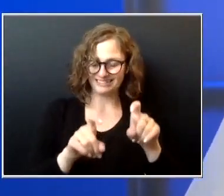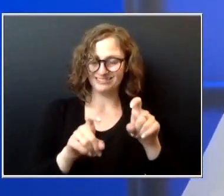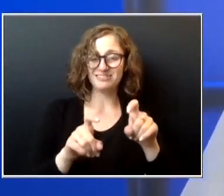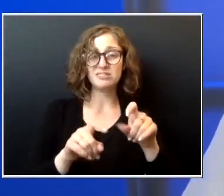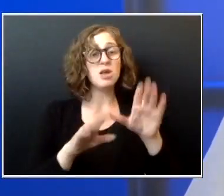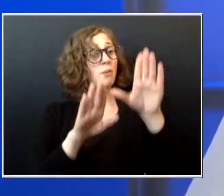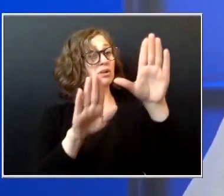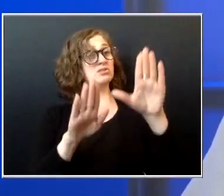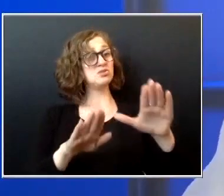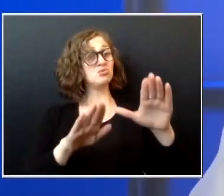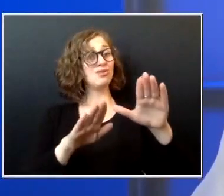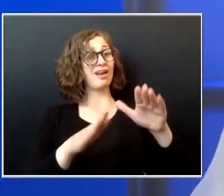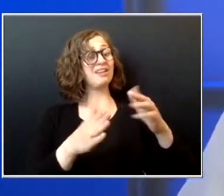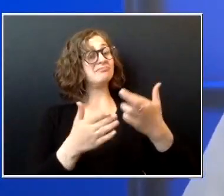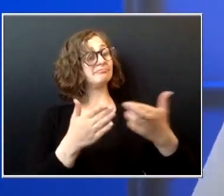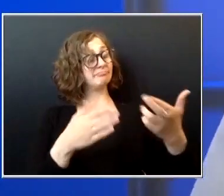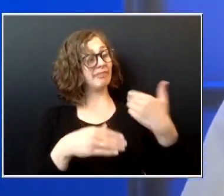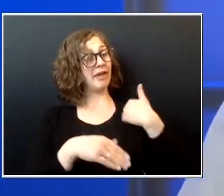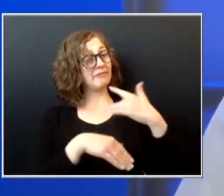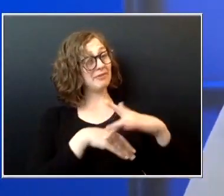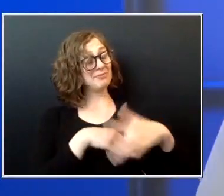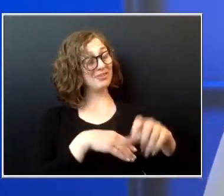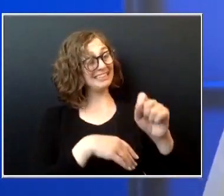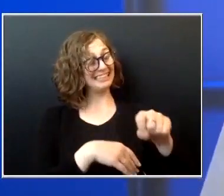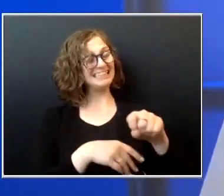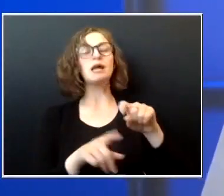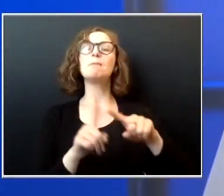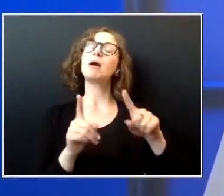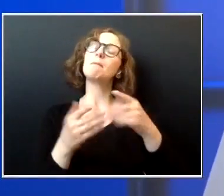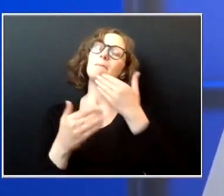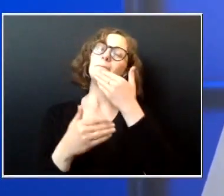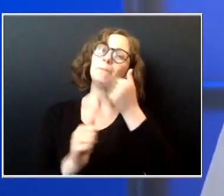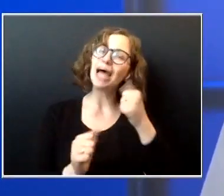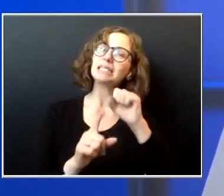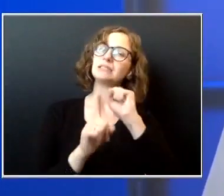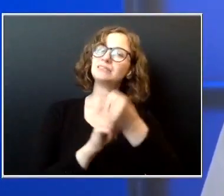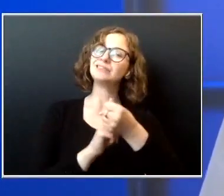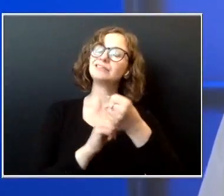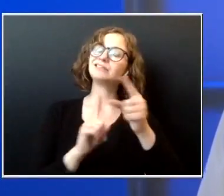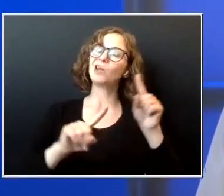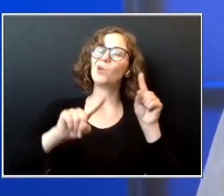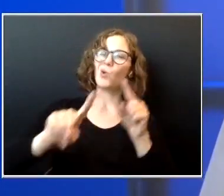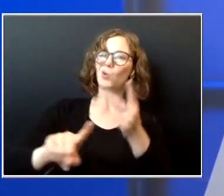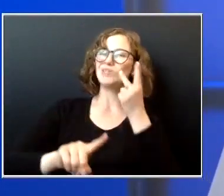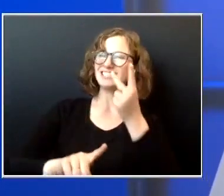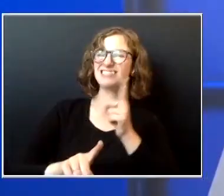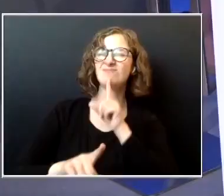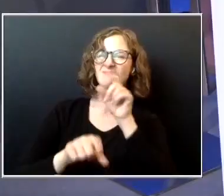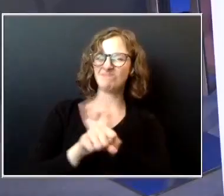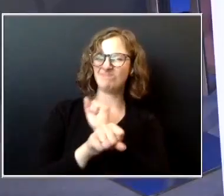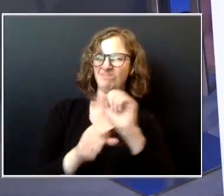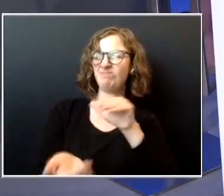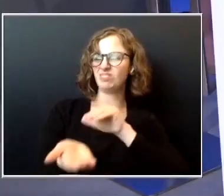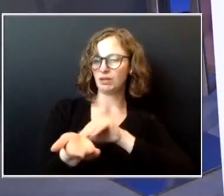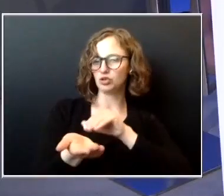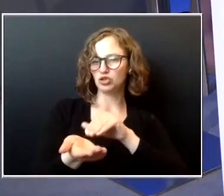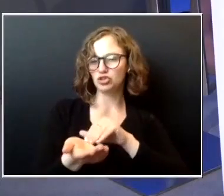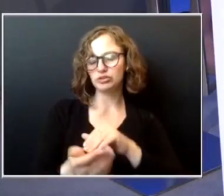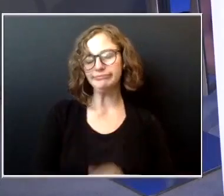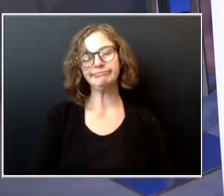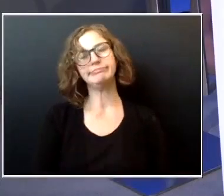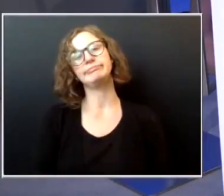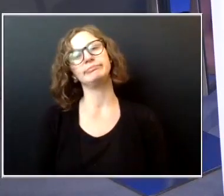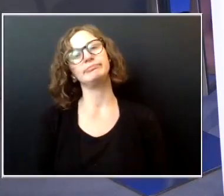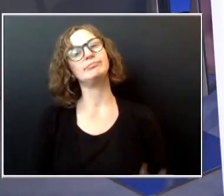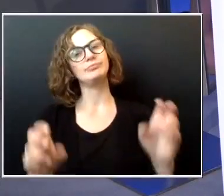also think the best case scenario is you still go in for an evaluation by your primary care physician. All right, I want to get to some